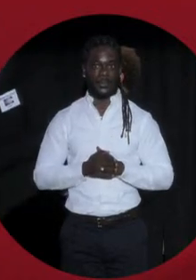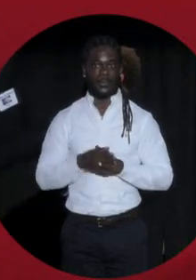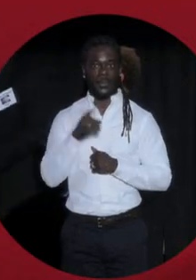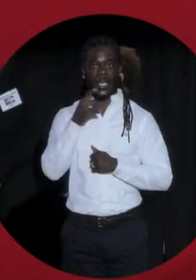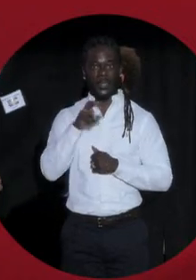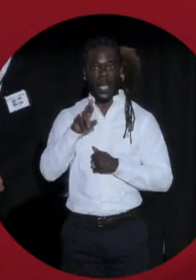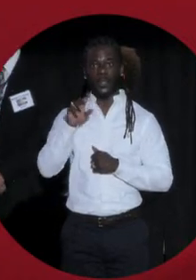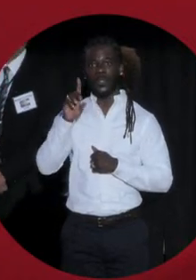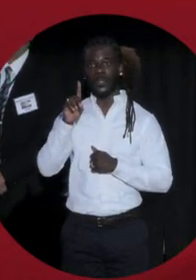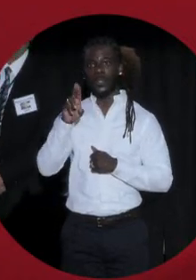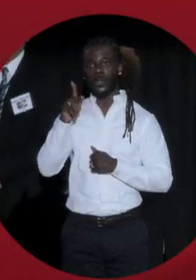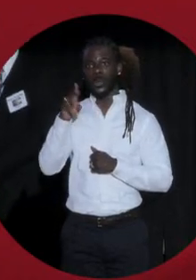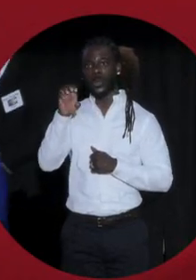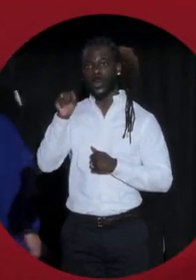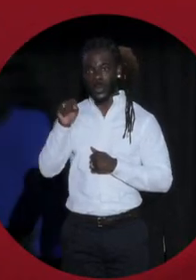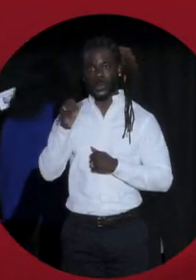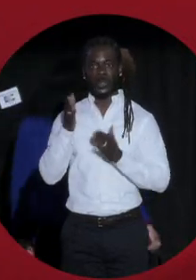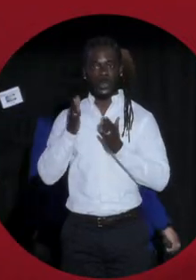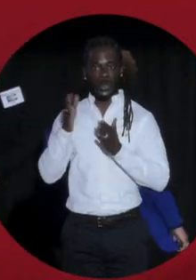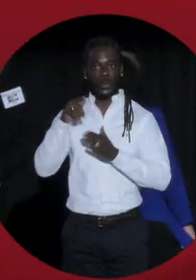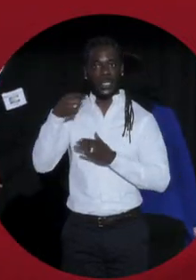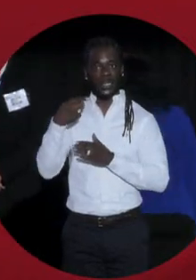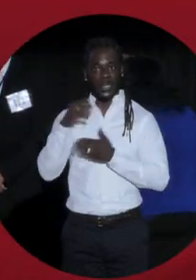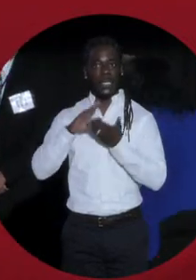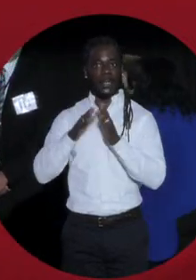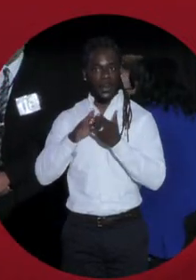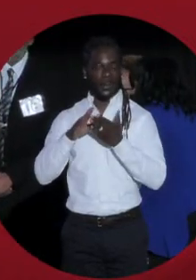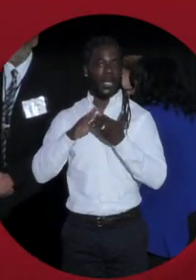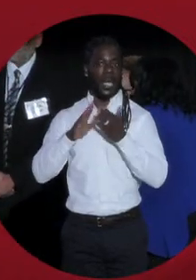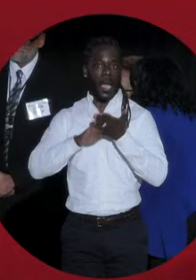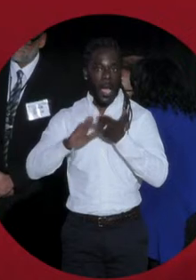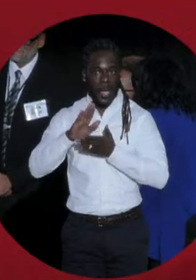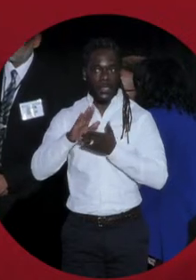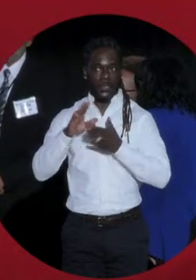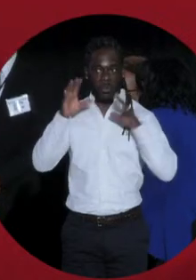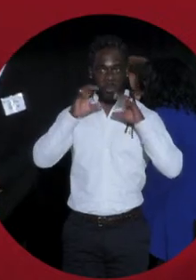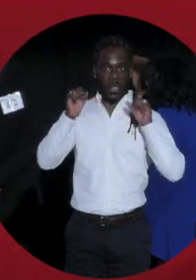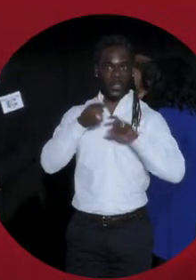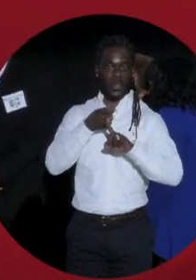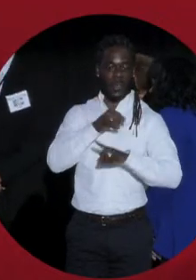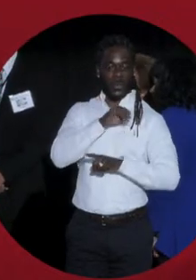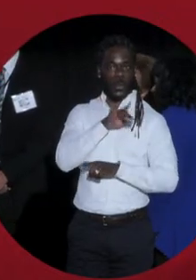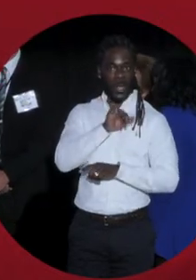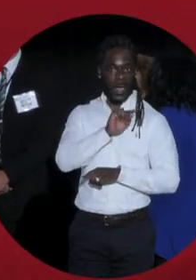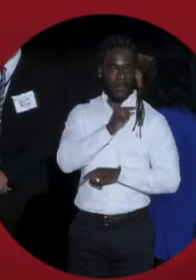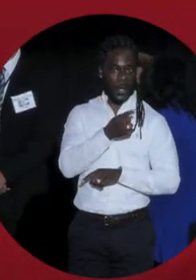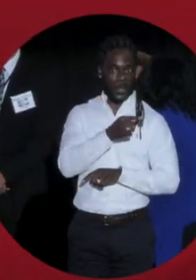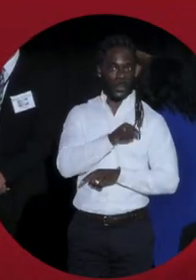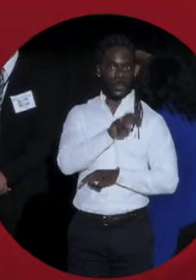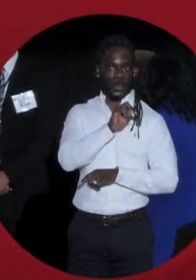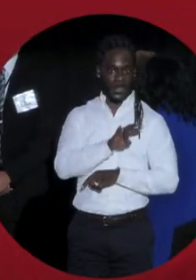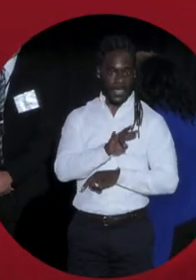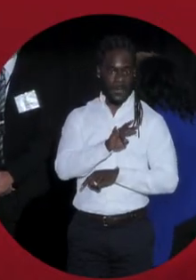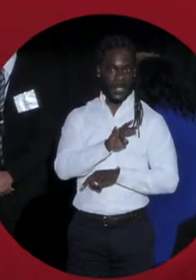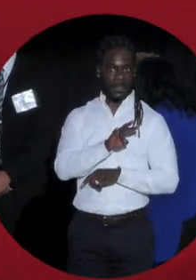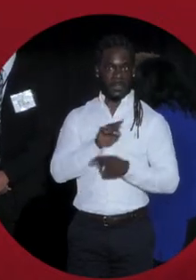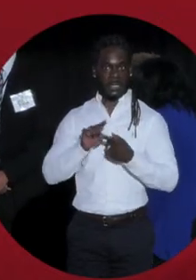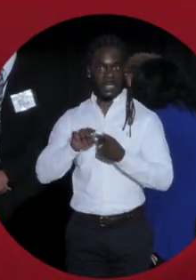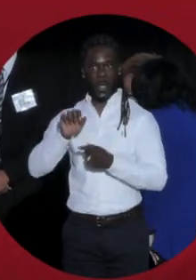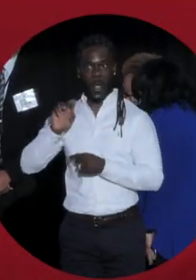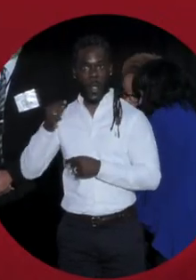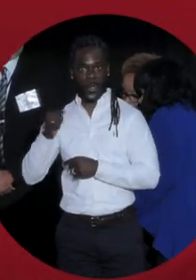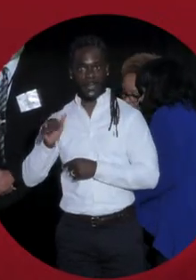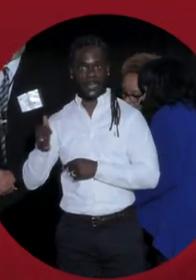Dr. Dukes served Prince George's Community College as the president from July 1st, 2007 to